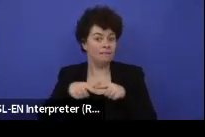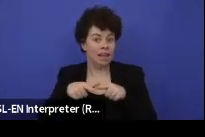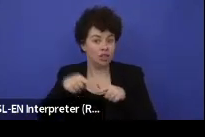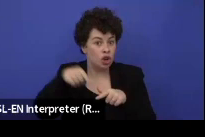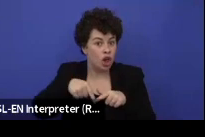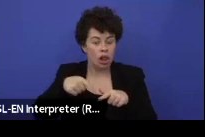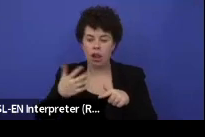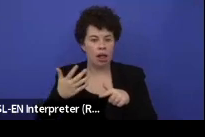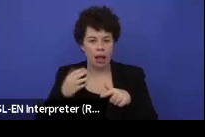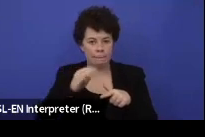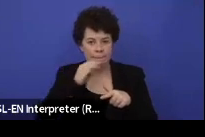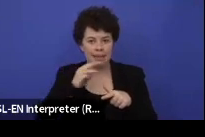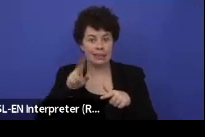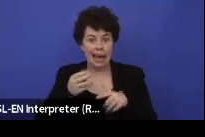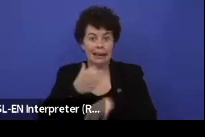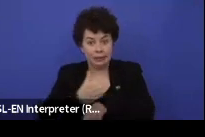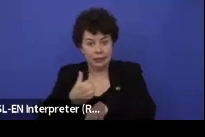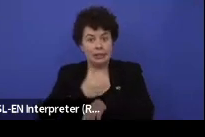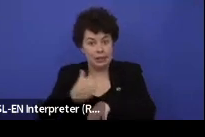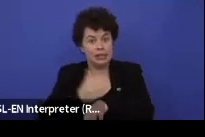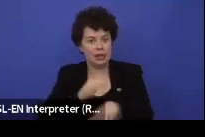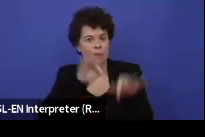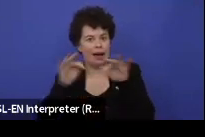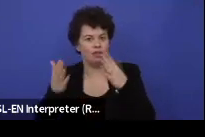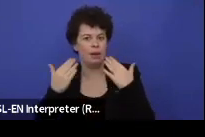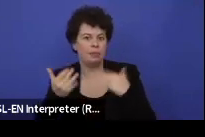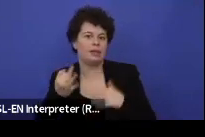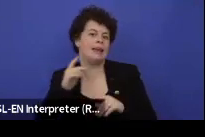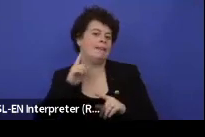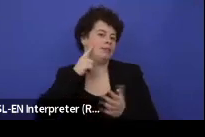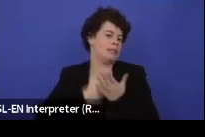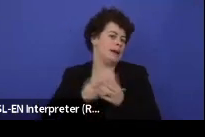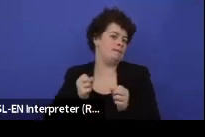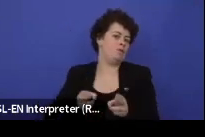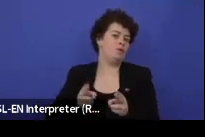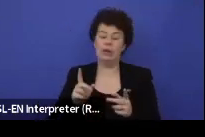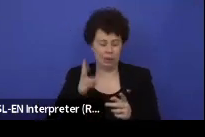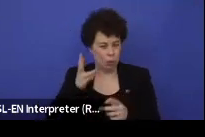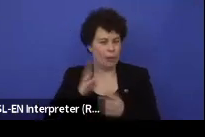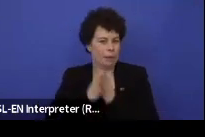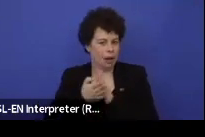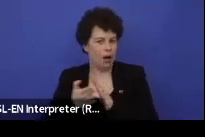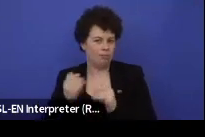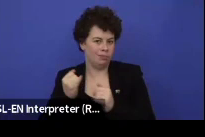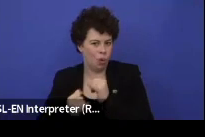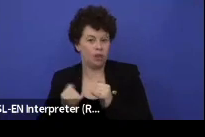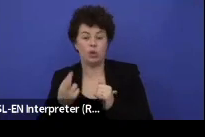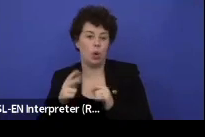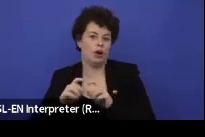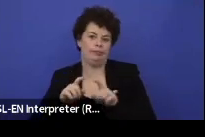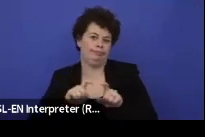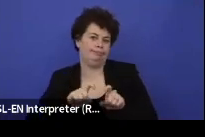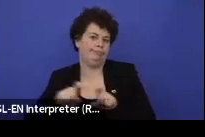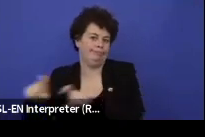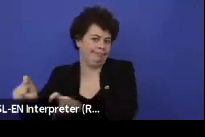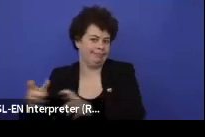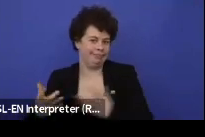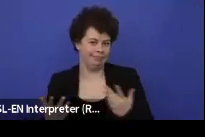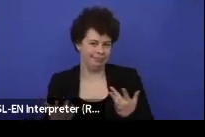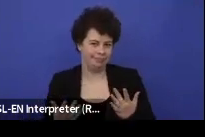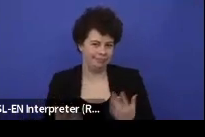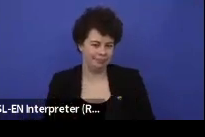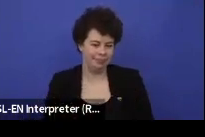after menopause. So it's, and you know, in joint and muscle pain, that's another one that quite often that will continue after